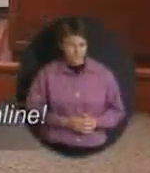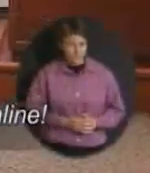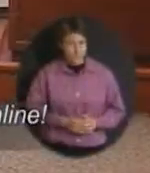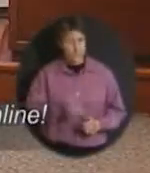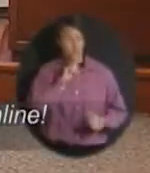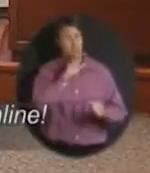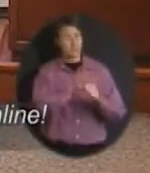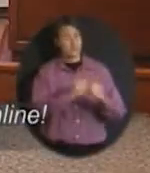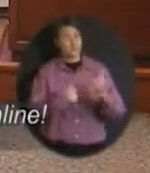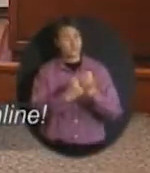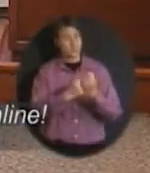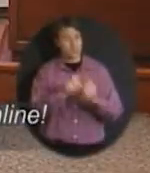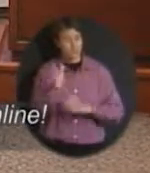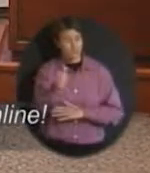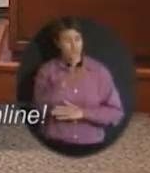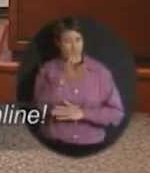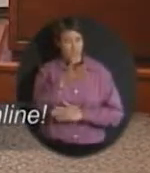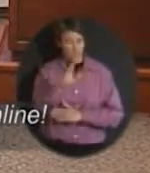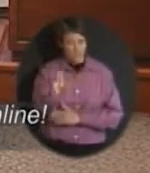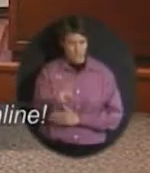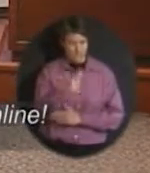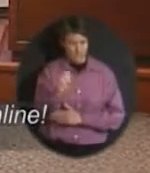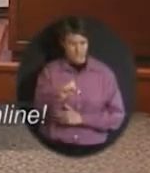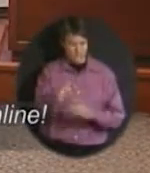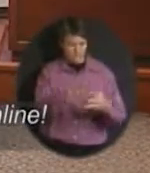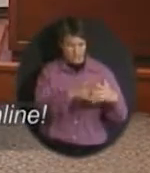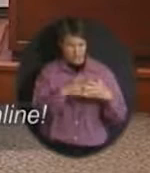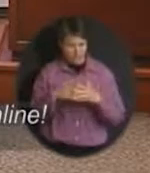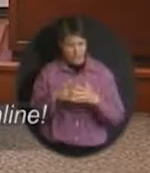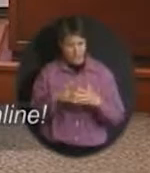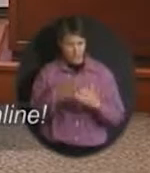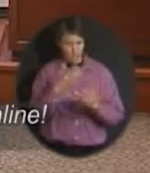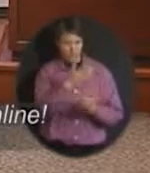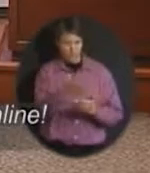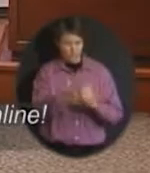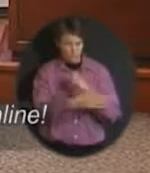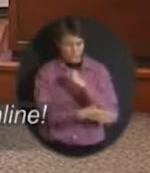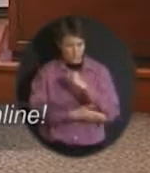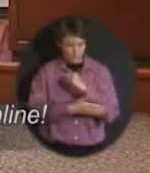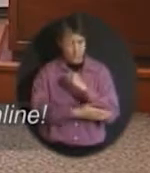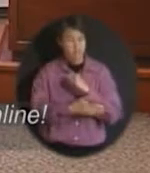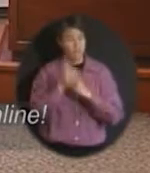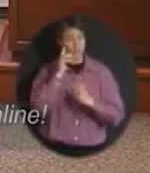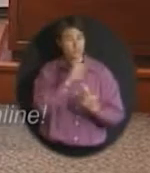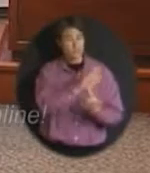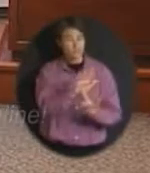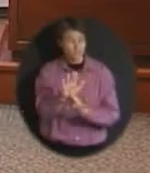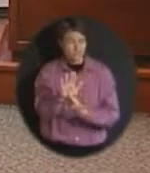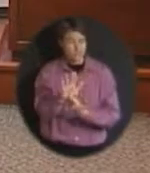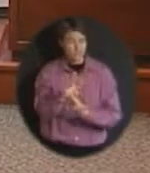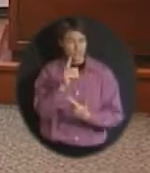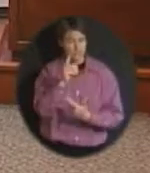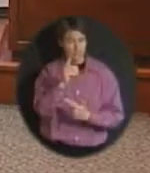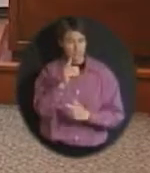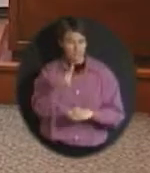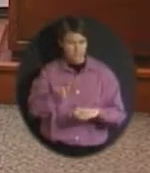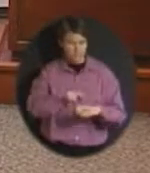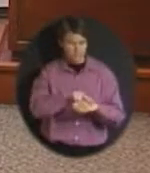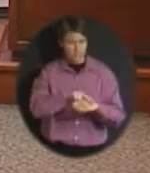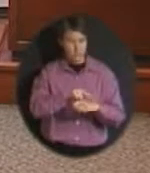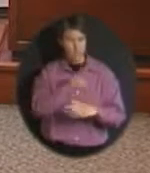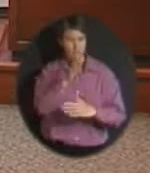I pledge allegiance to the flag Of the United States of America, and to the republic for which it stands,